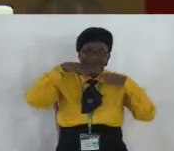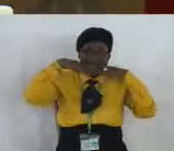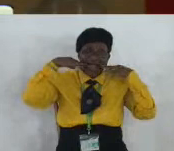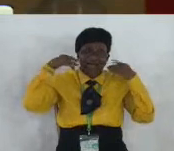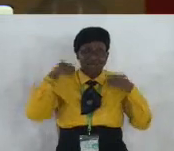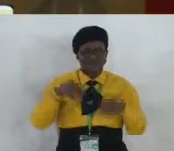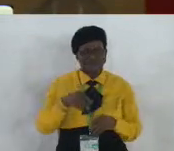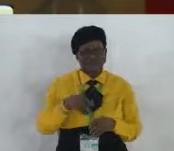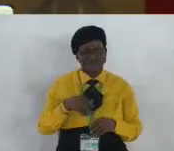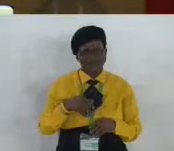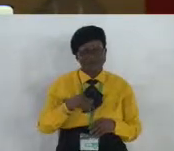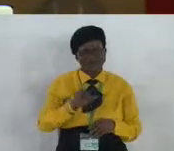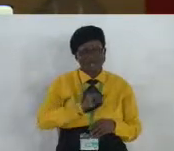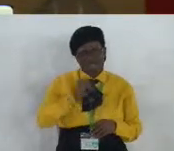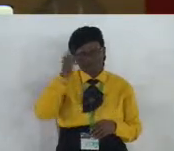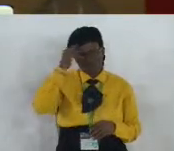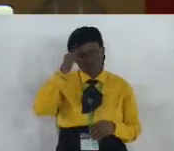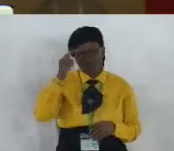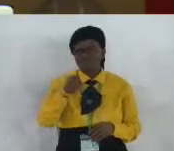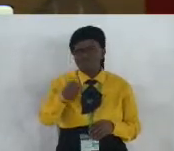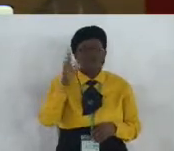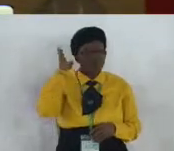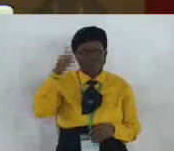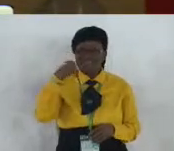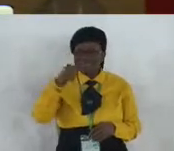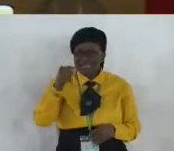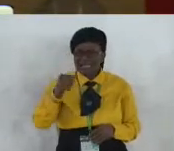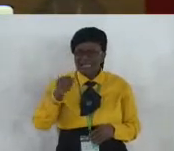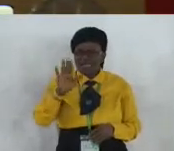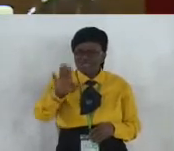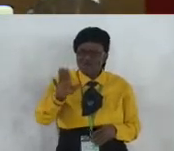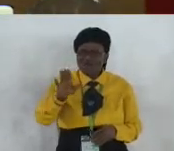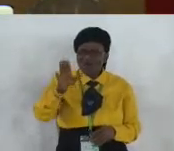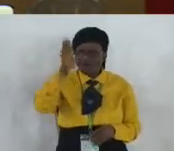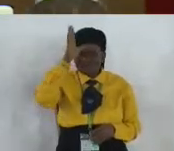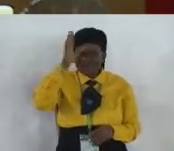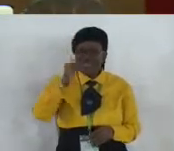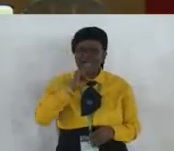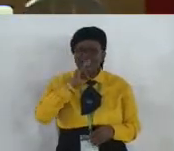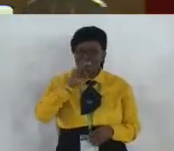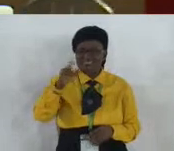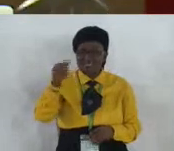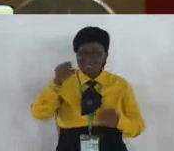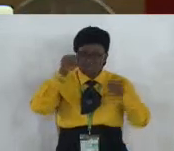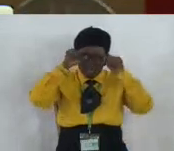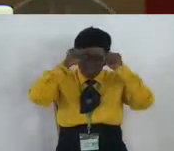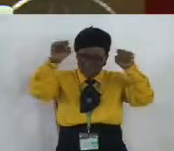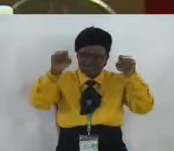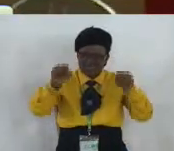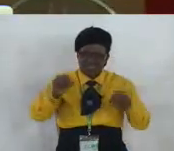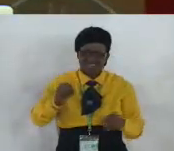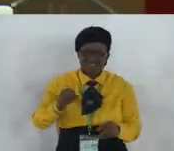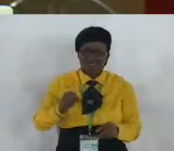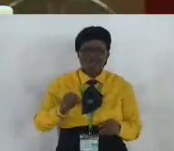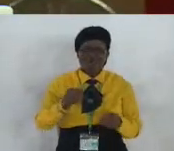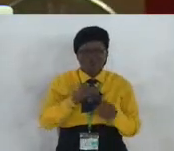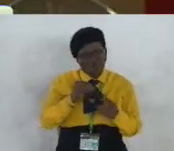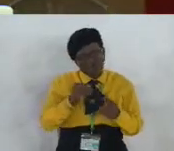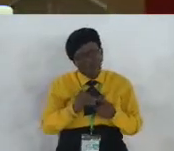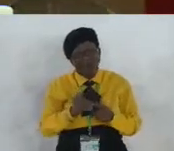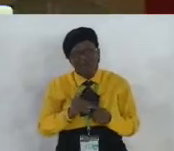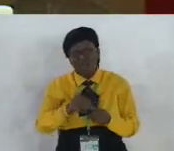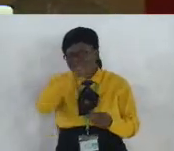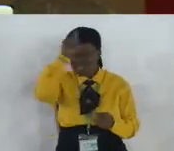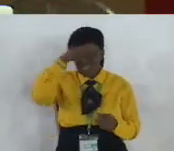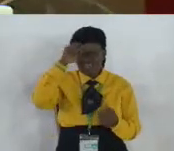"I thought you were going to say your father is the president or a senator or a